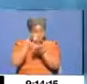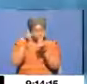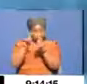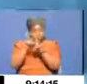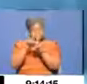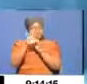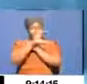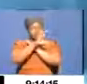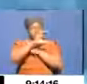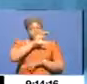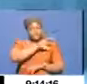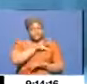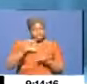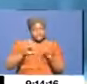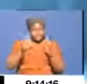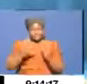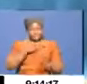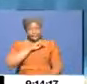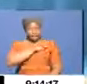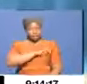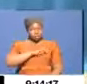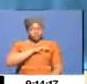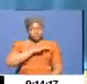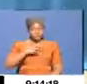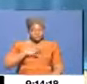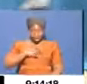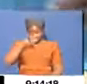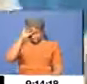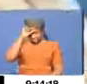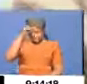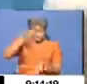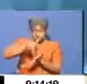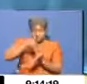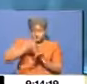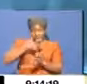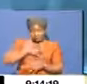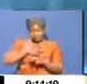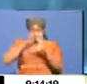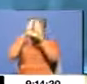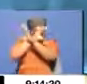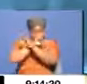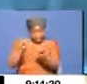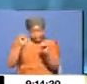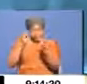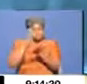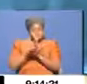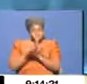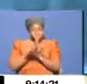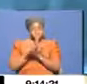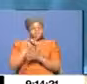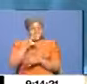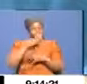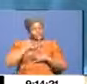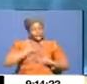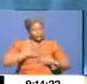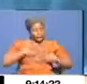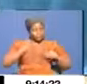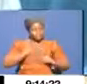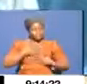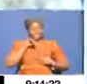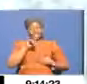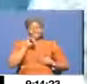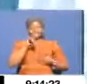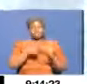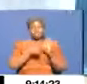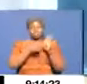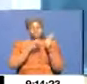missionaries. My government, and including my president, really appreciates this. This shows